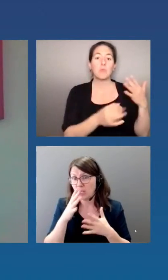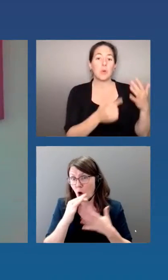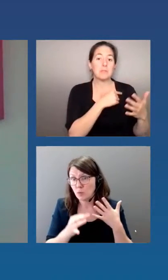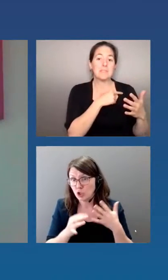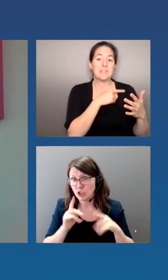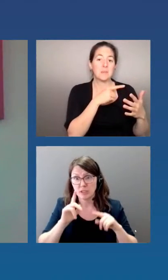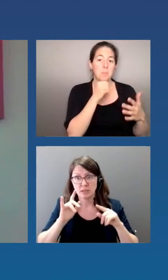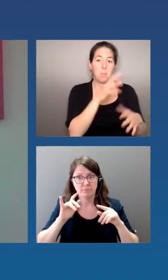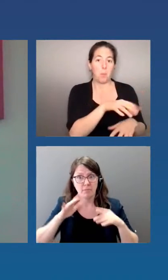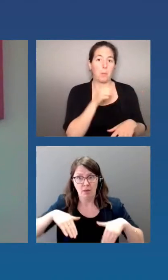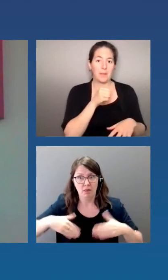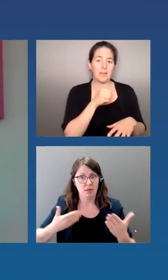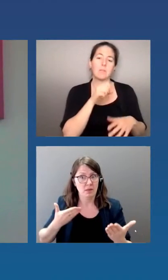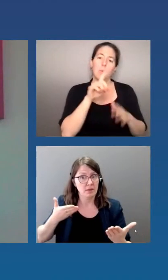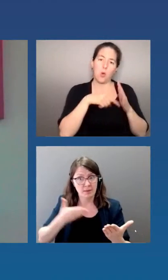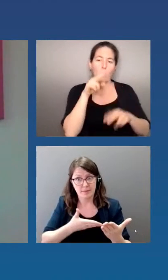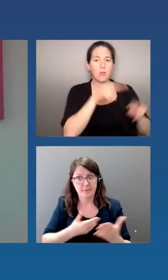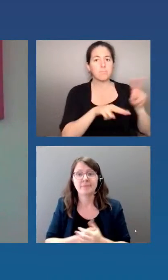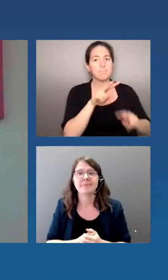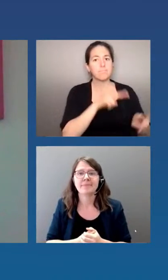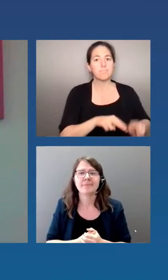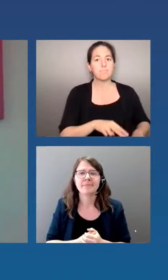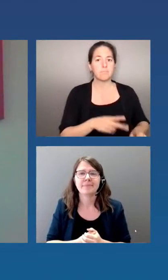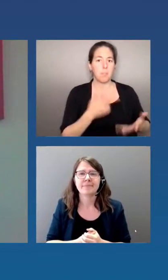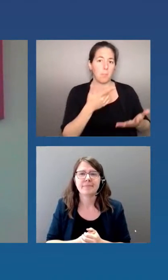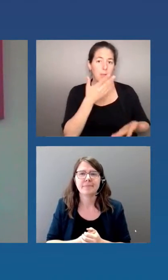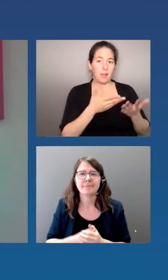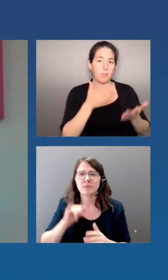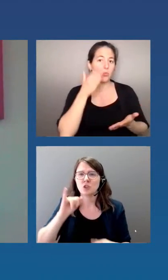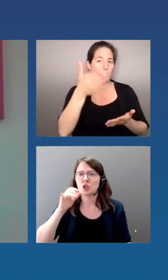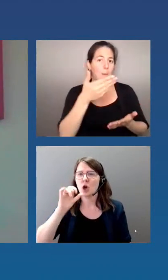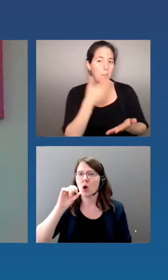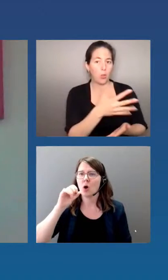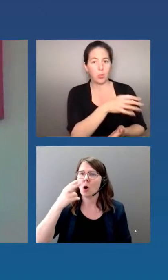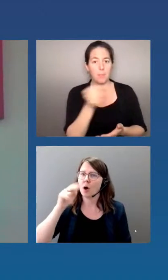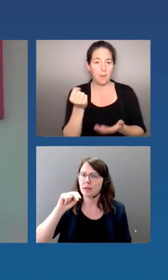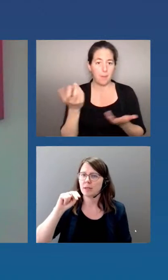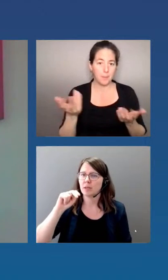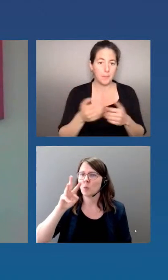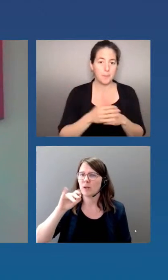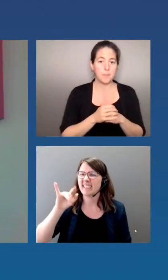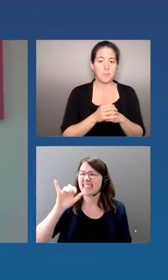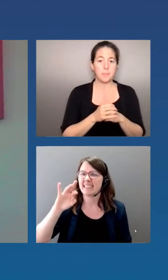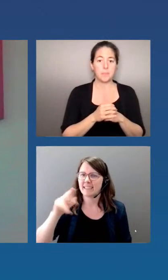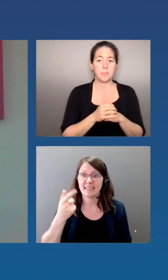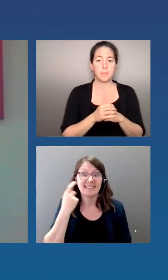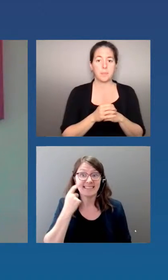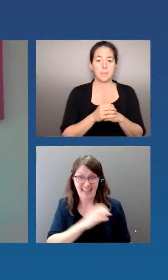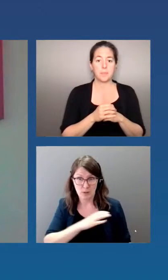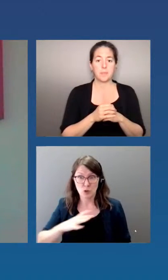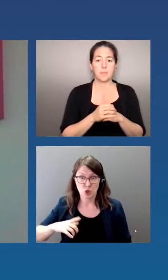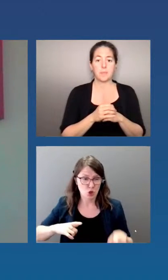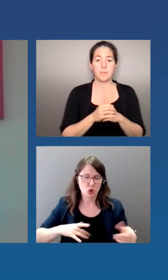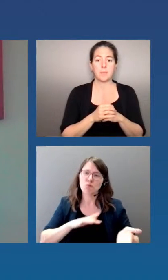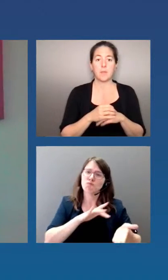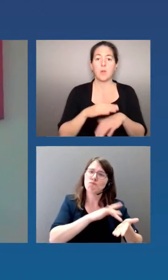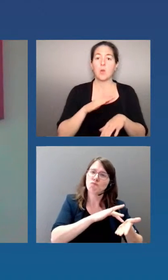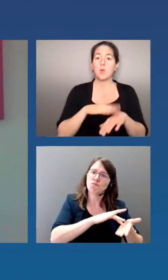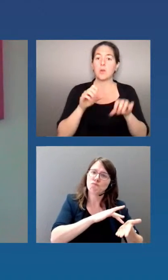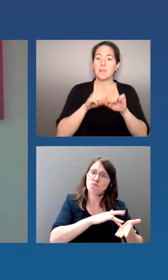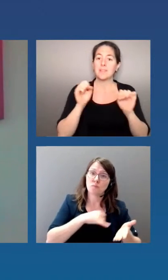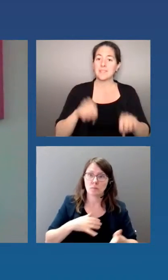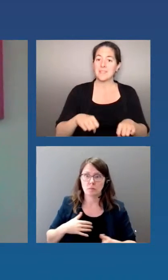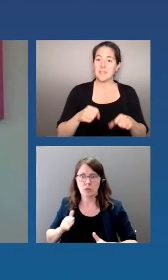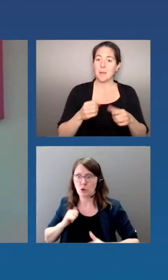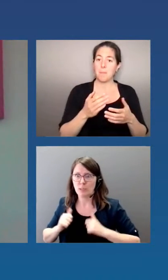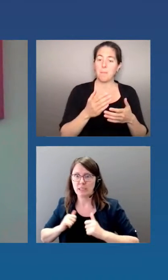Yeah, Councillor, just on the topic of this moderate versus aggressive response, the word moderate